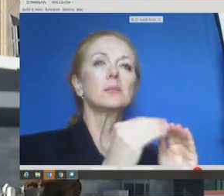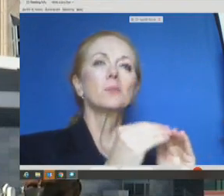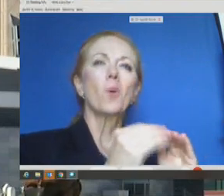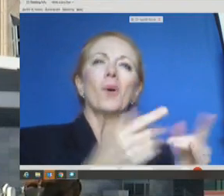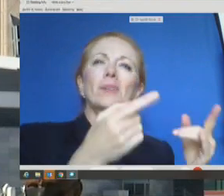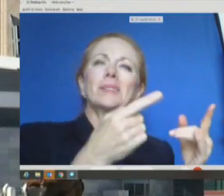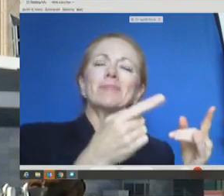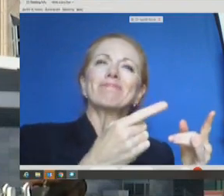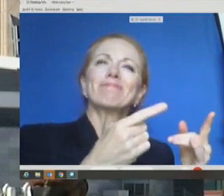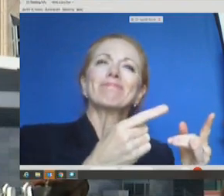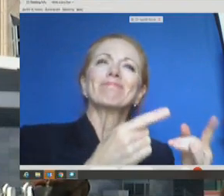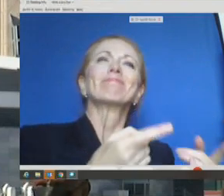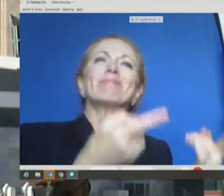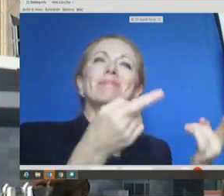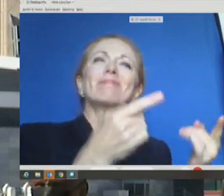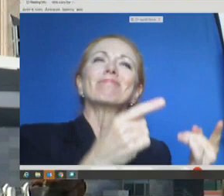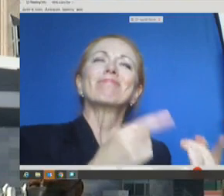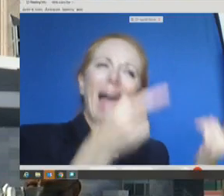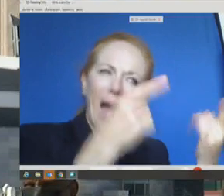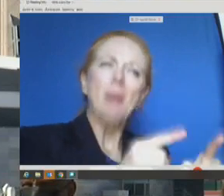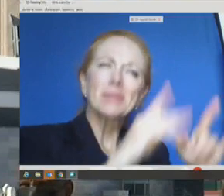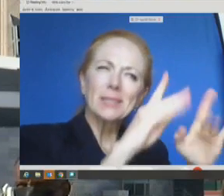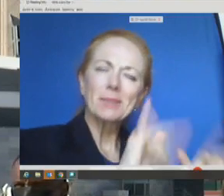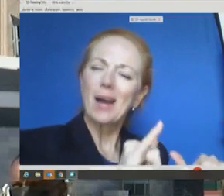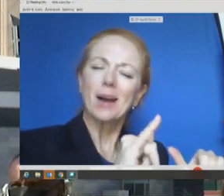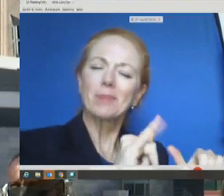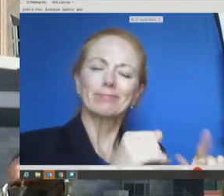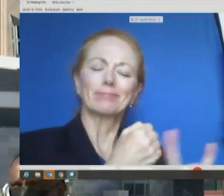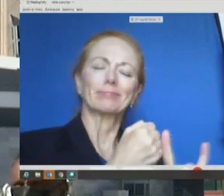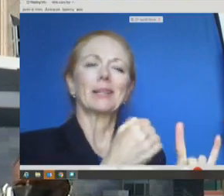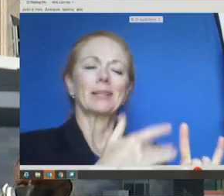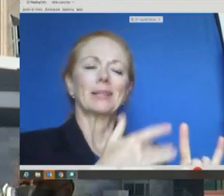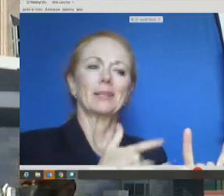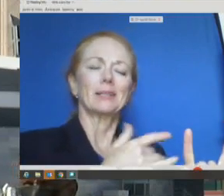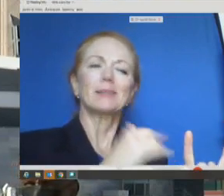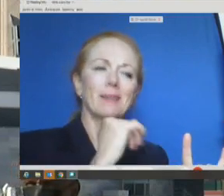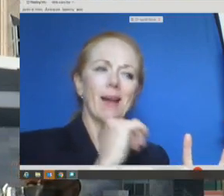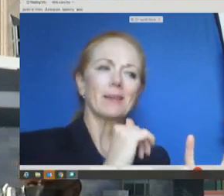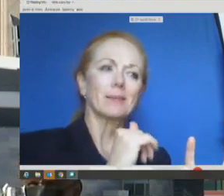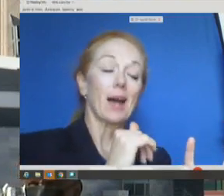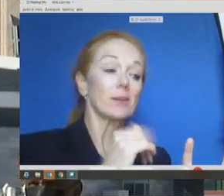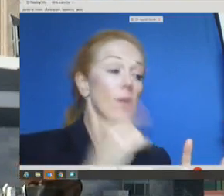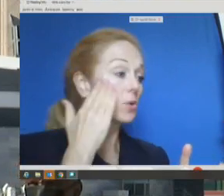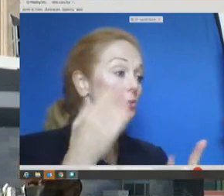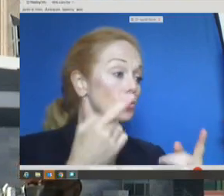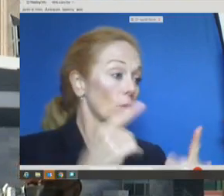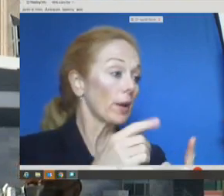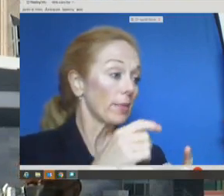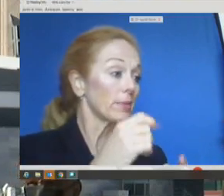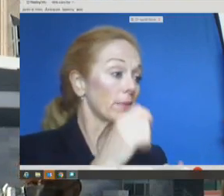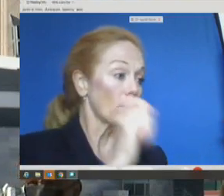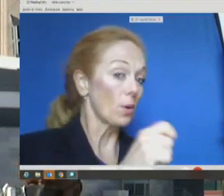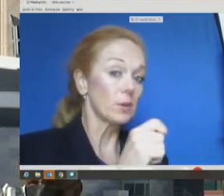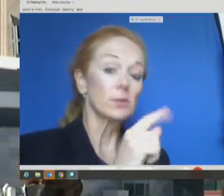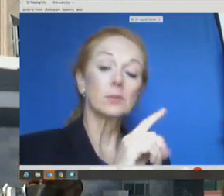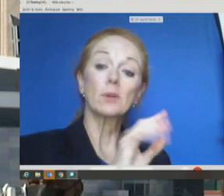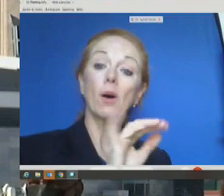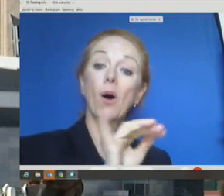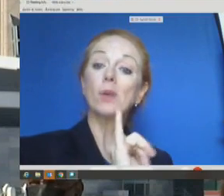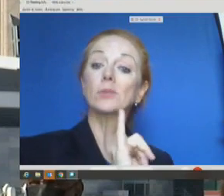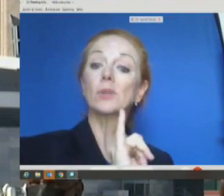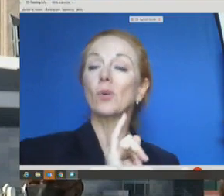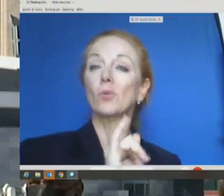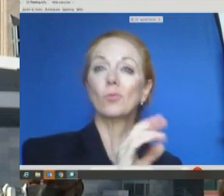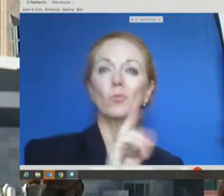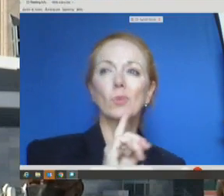had that scheduled. I'm sorry. The question was the correlation between the independent chain of command review and the release of the